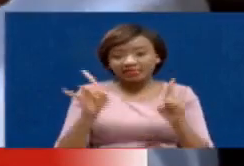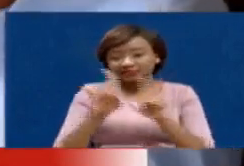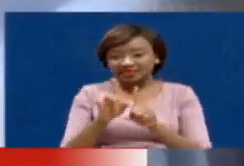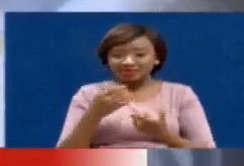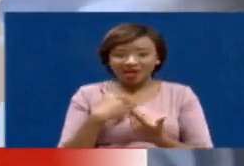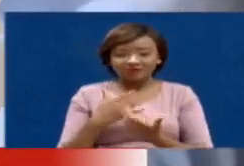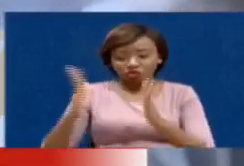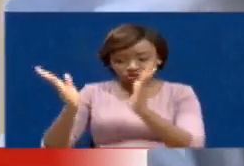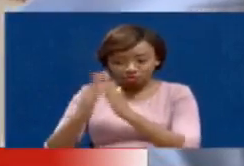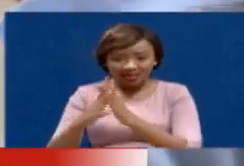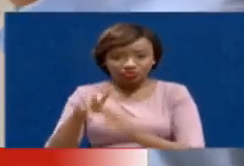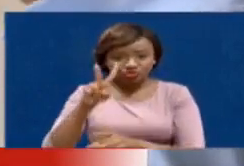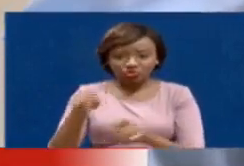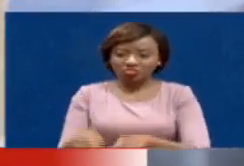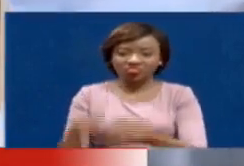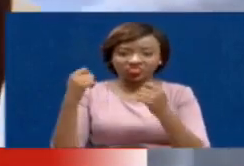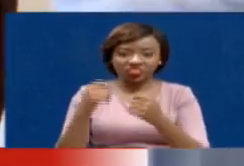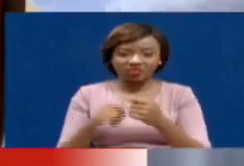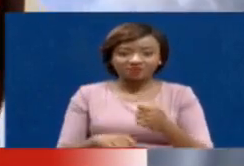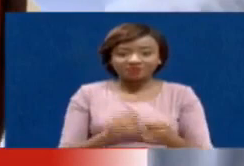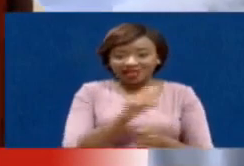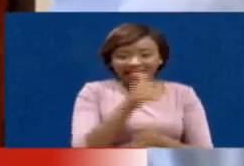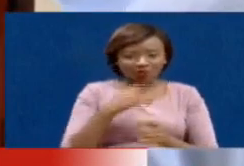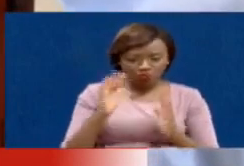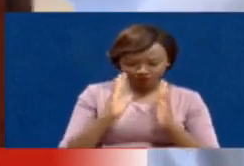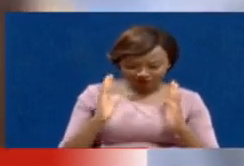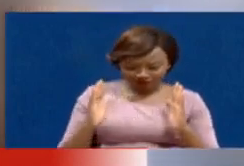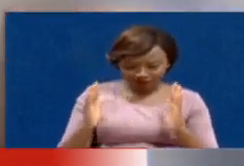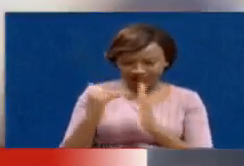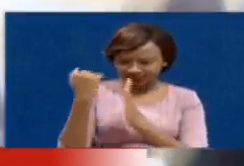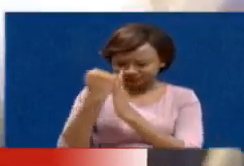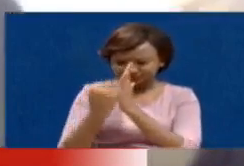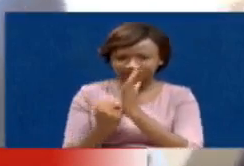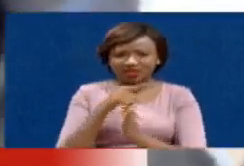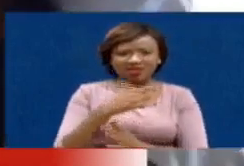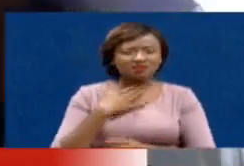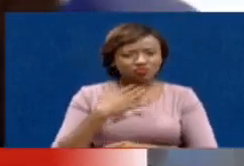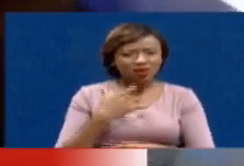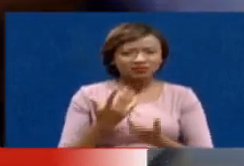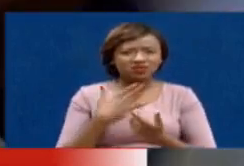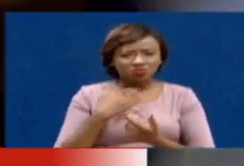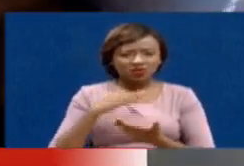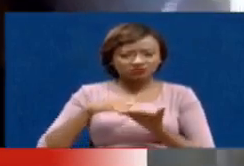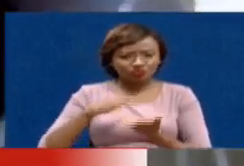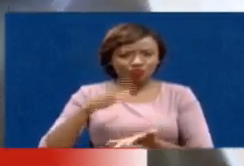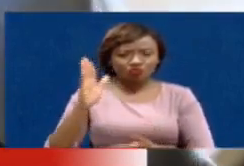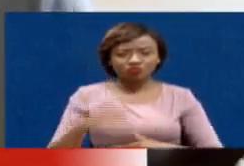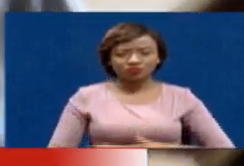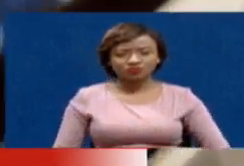broken toilets. Andrew, a stickler for timing and routine, keeps insisting for more water.